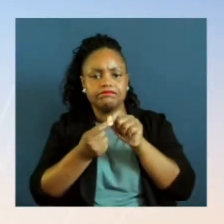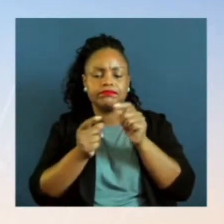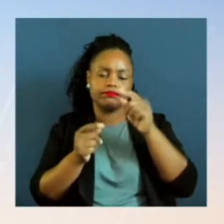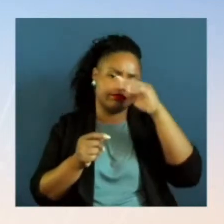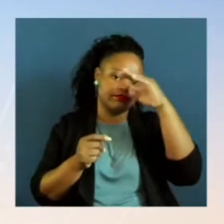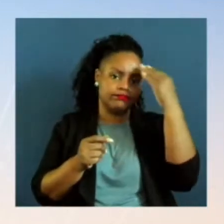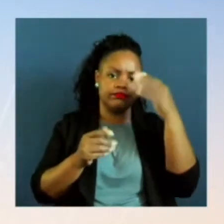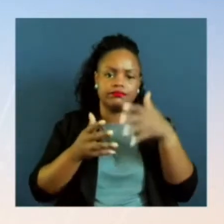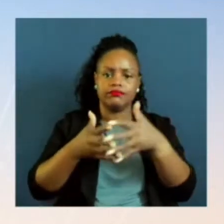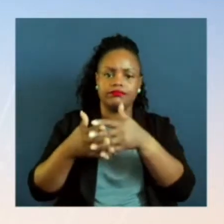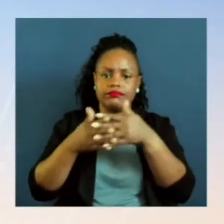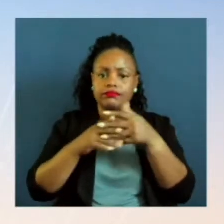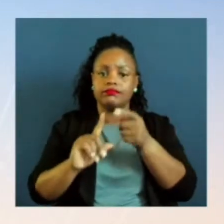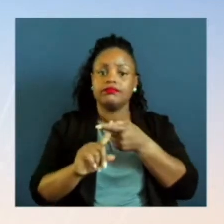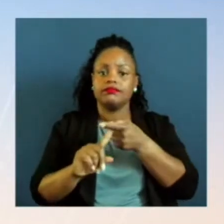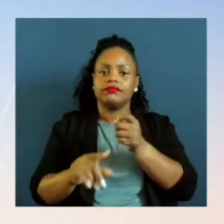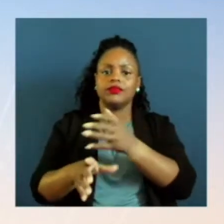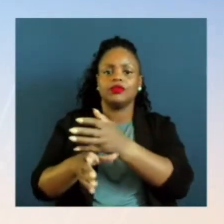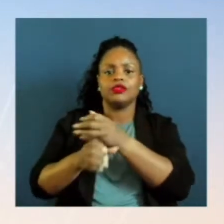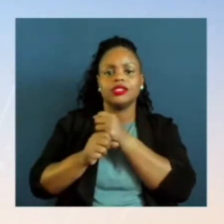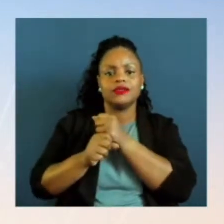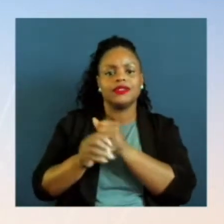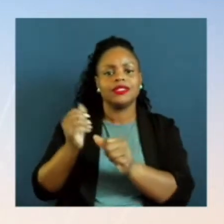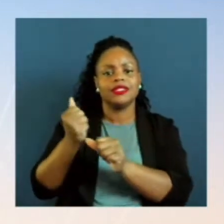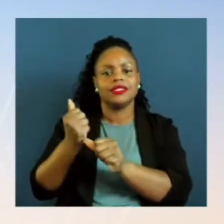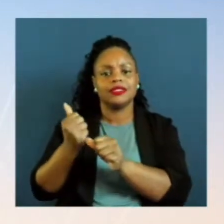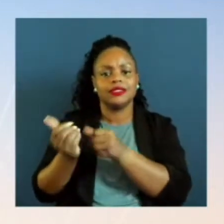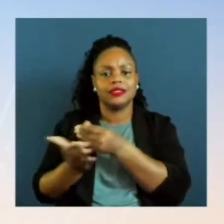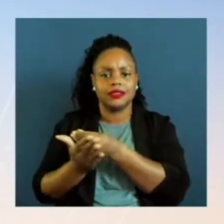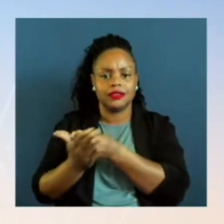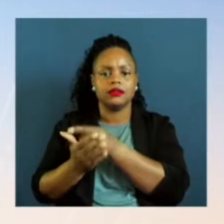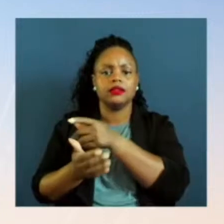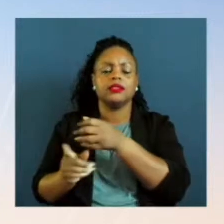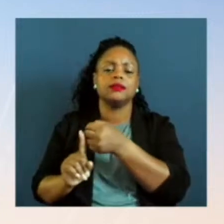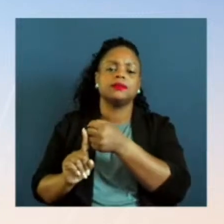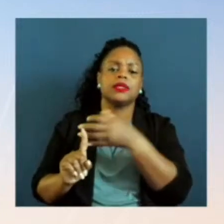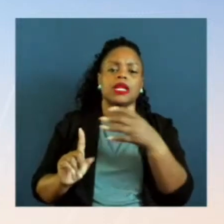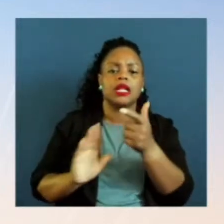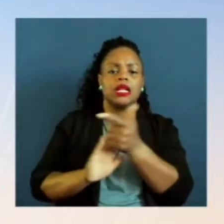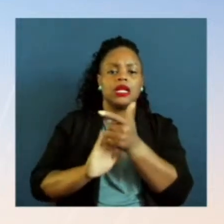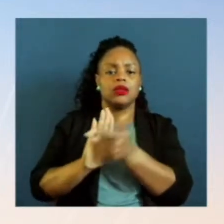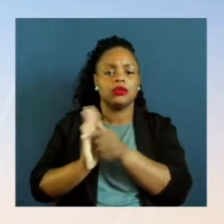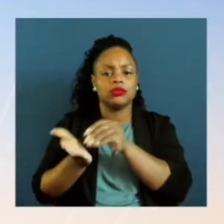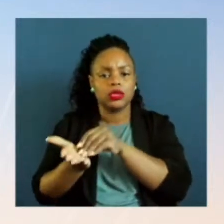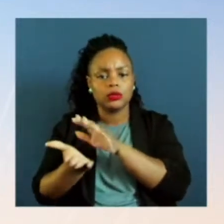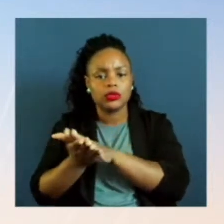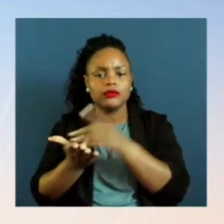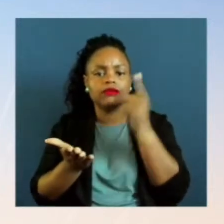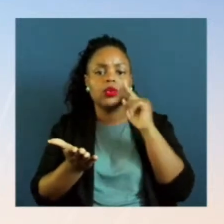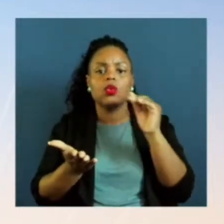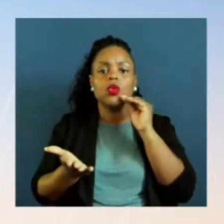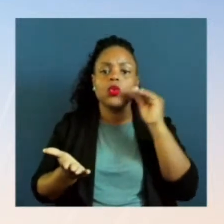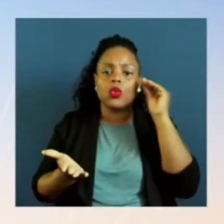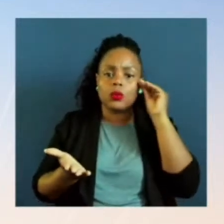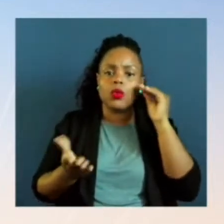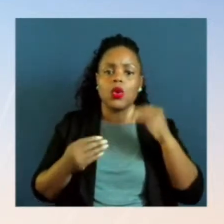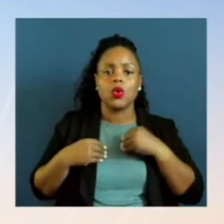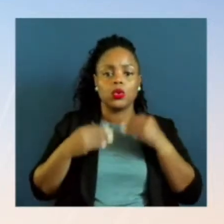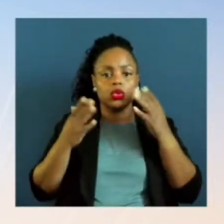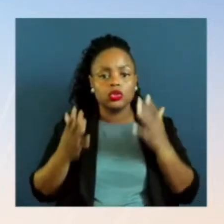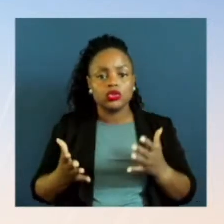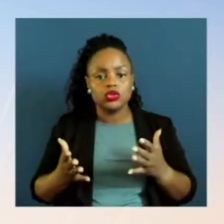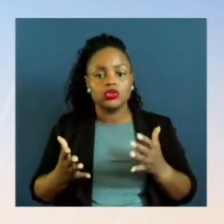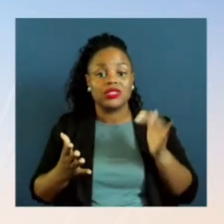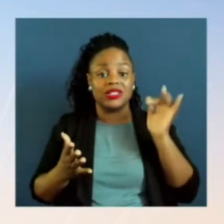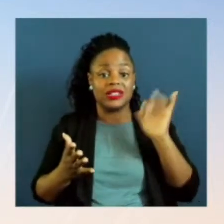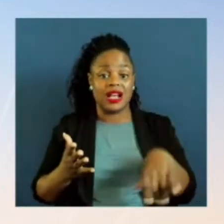by expanding the types of legal documentation for homeowners and renters to prove ownership or occupancy. This has been a big barrier in the past, and it was something